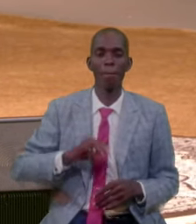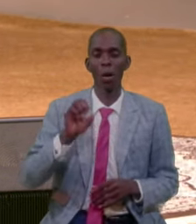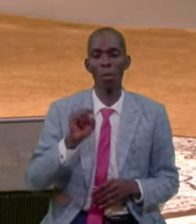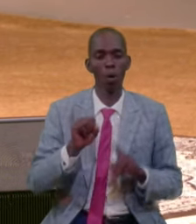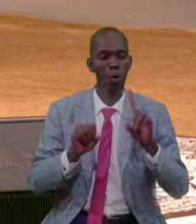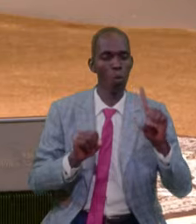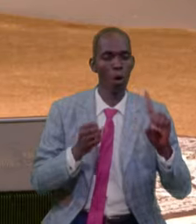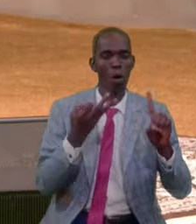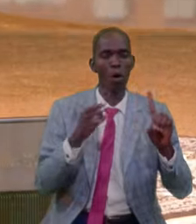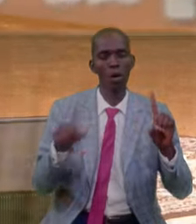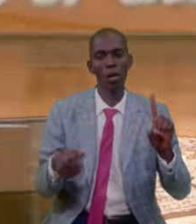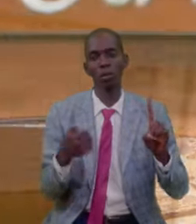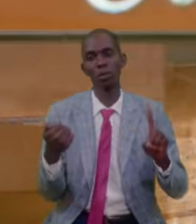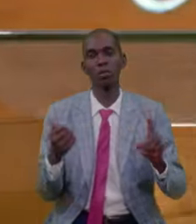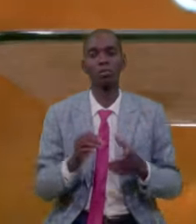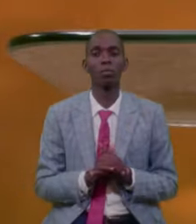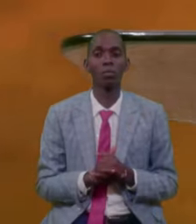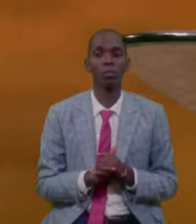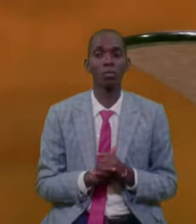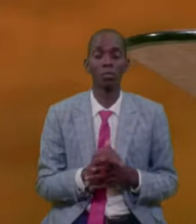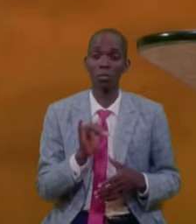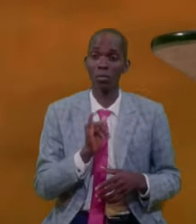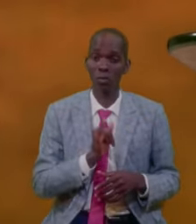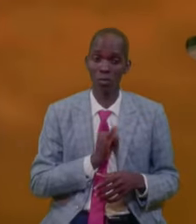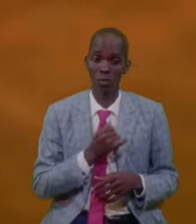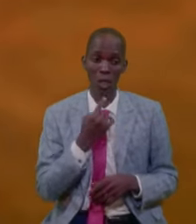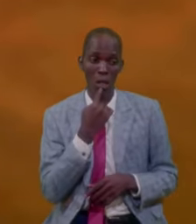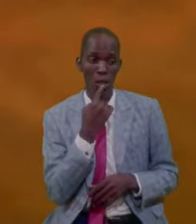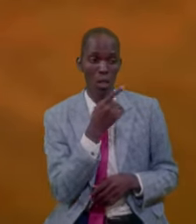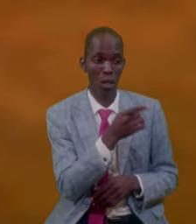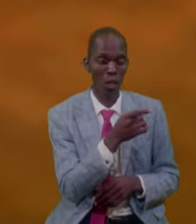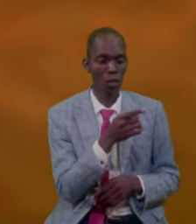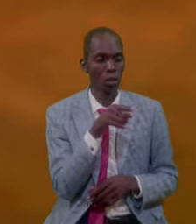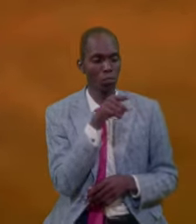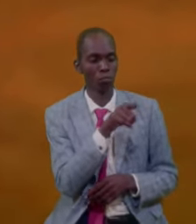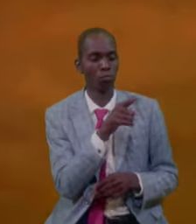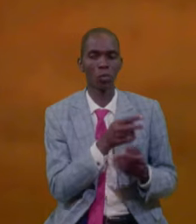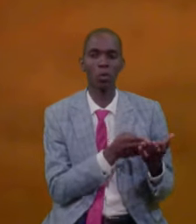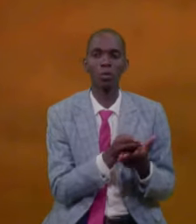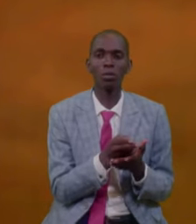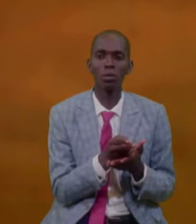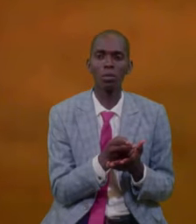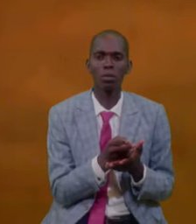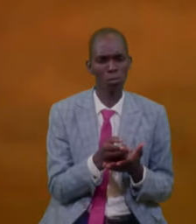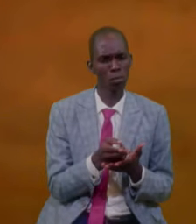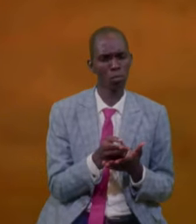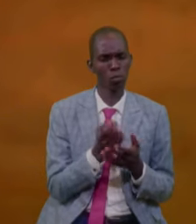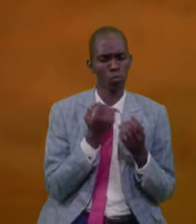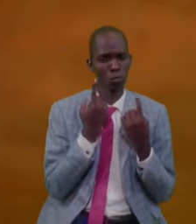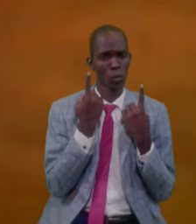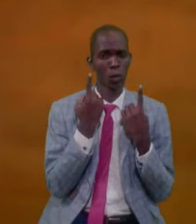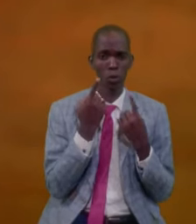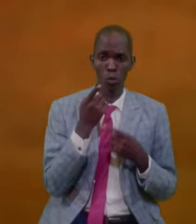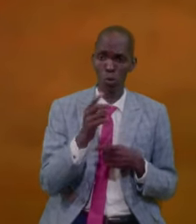one of another. I tell him the truth. He says, what? You are